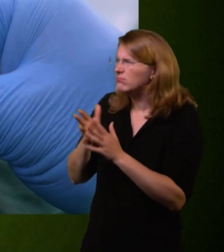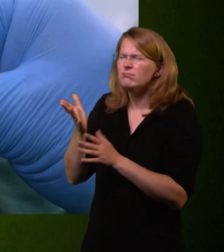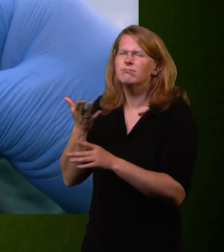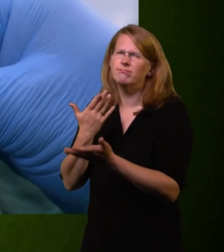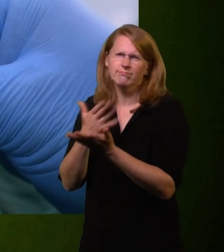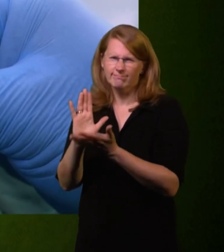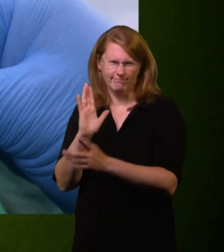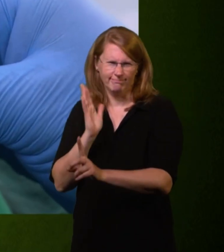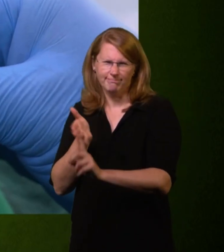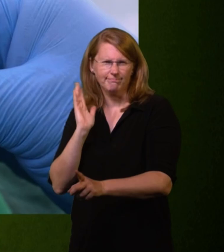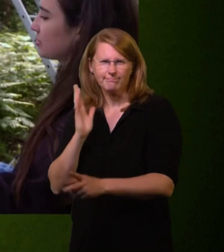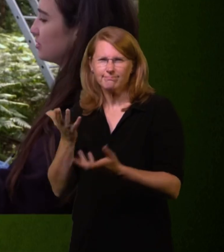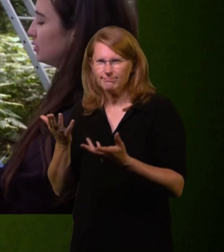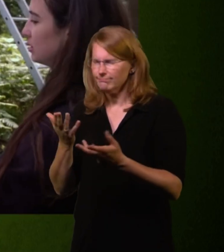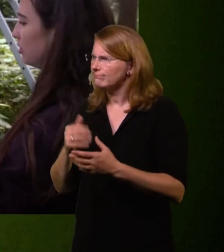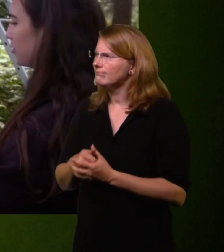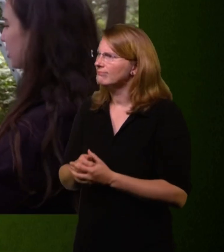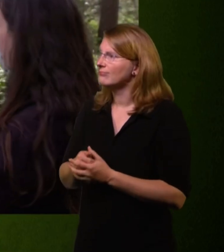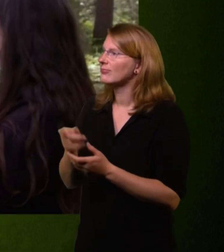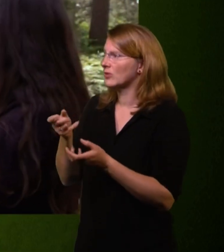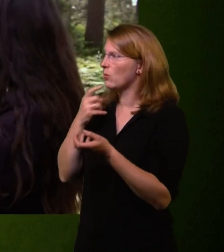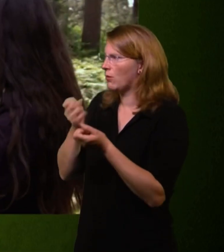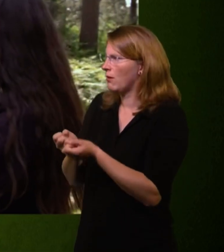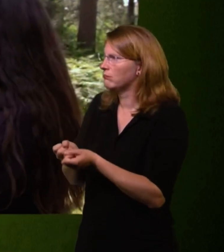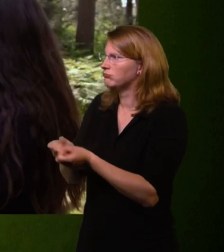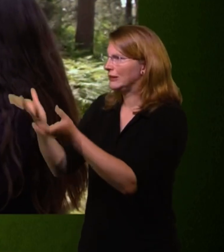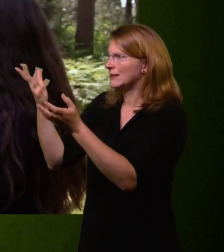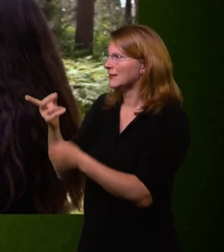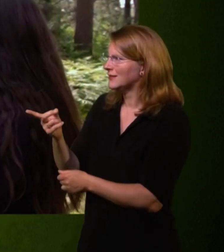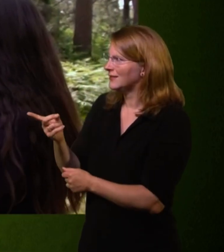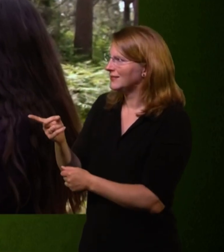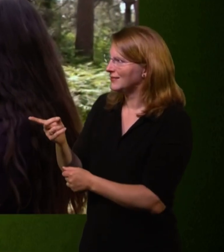I'm just going to release them as we go along. OK. On this one. Go, little man.